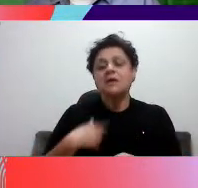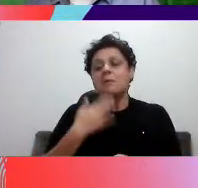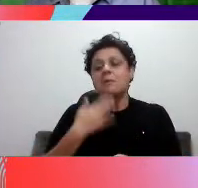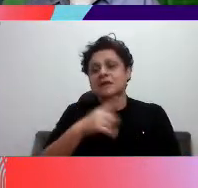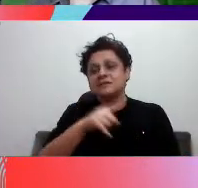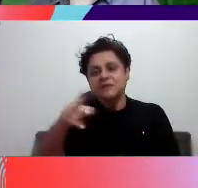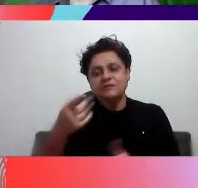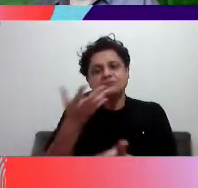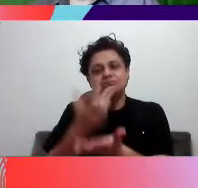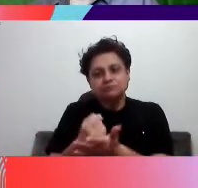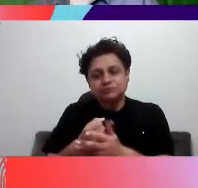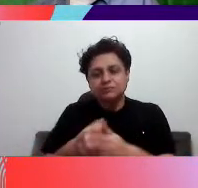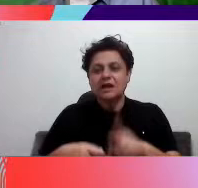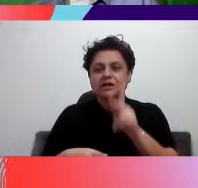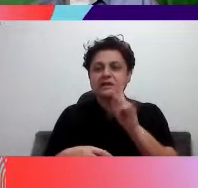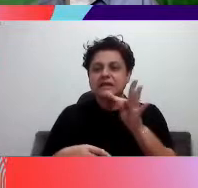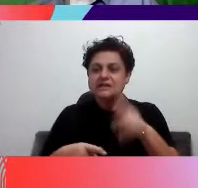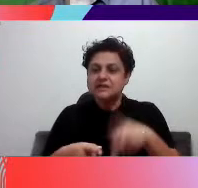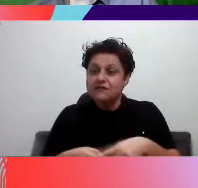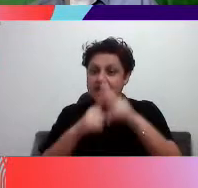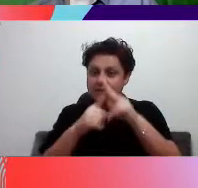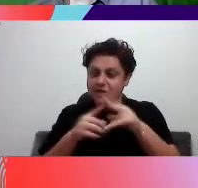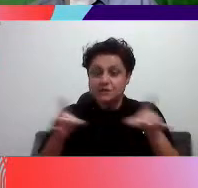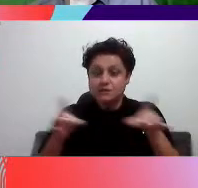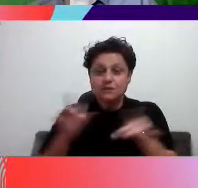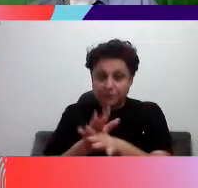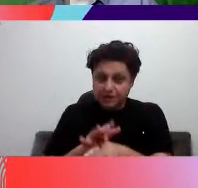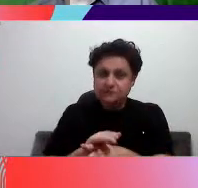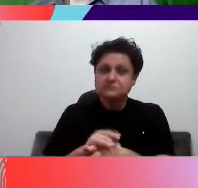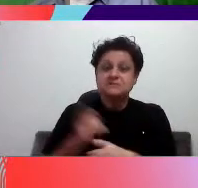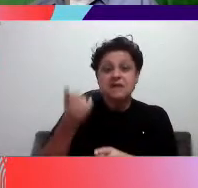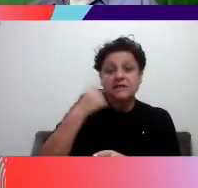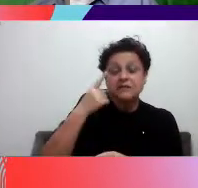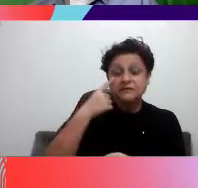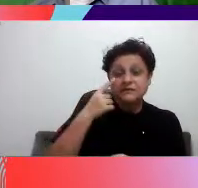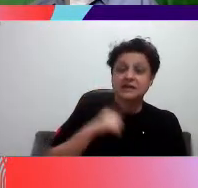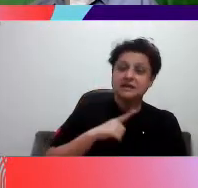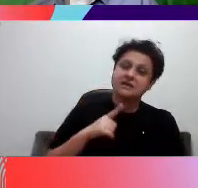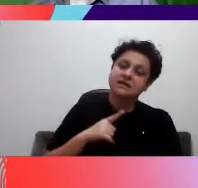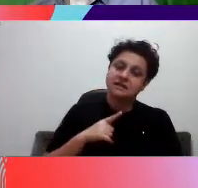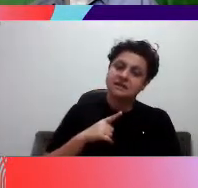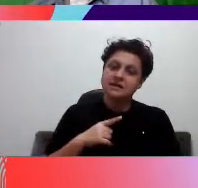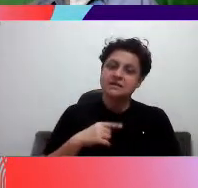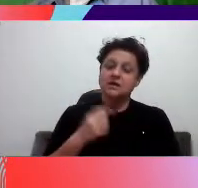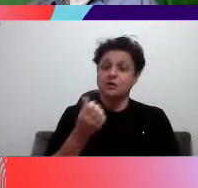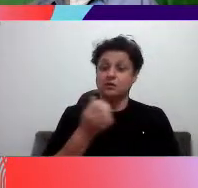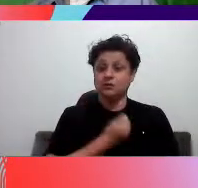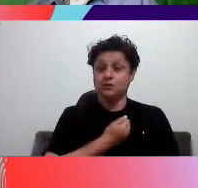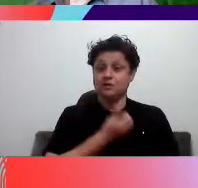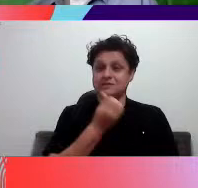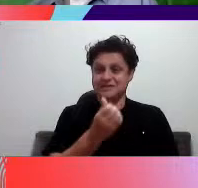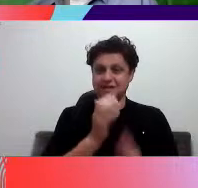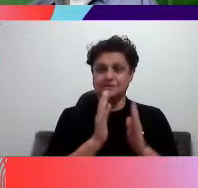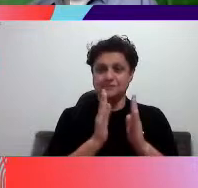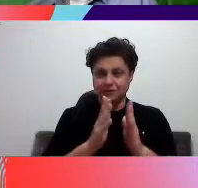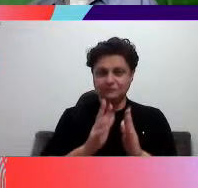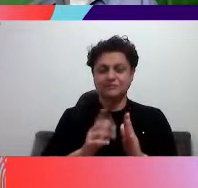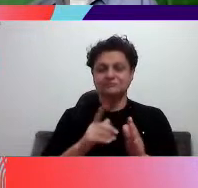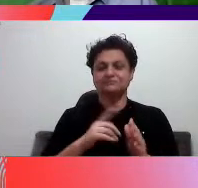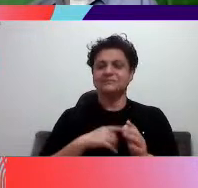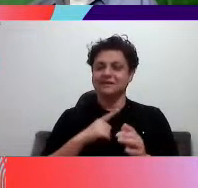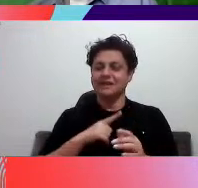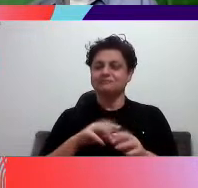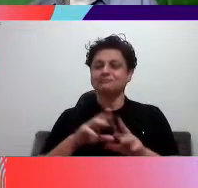worked through module number 6, differentiating learning. So you can